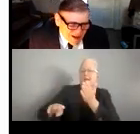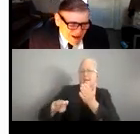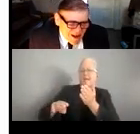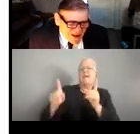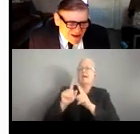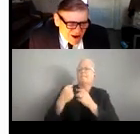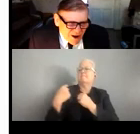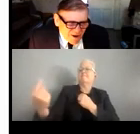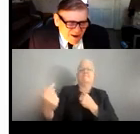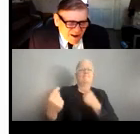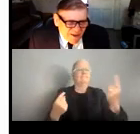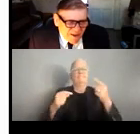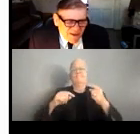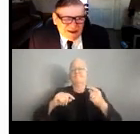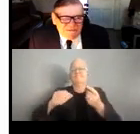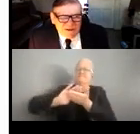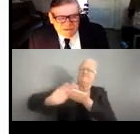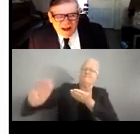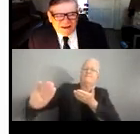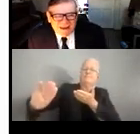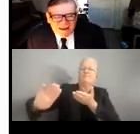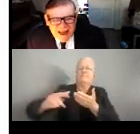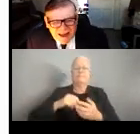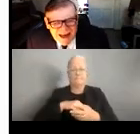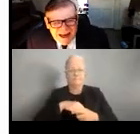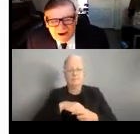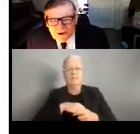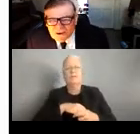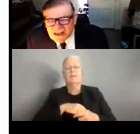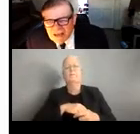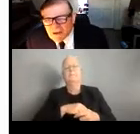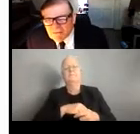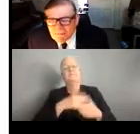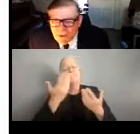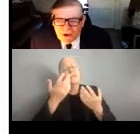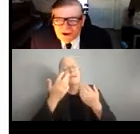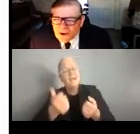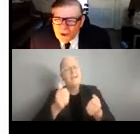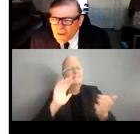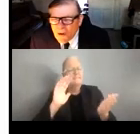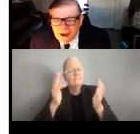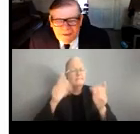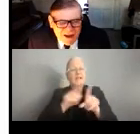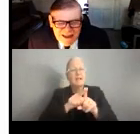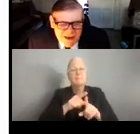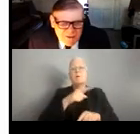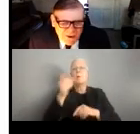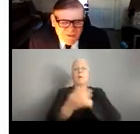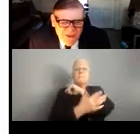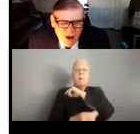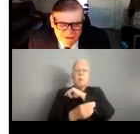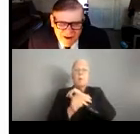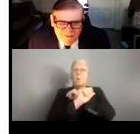people. So the similarities there, clearly not all disabled people are poor and not all poor people are